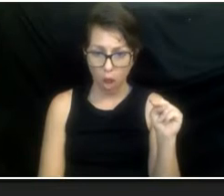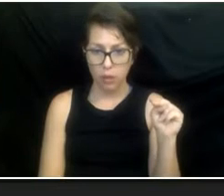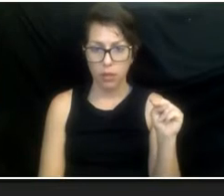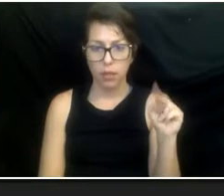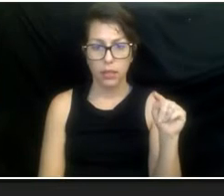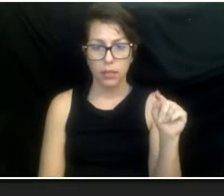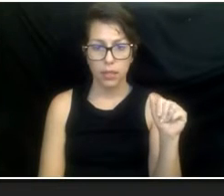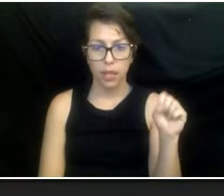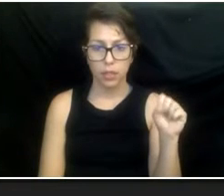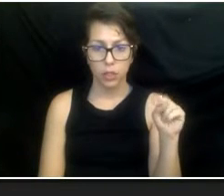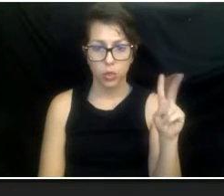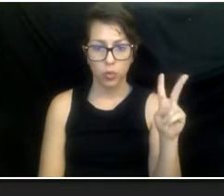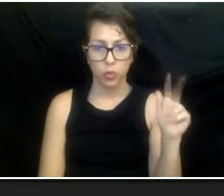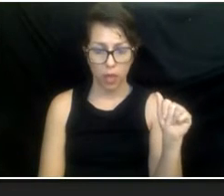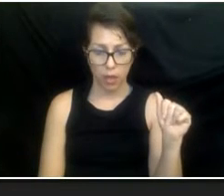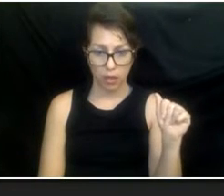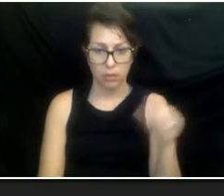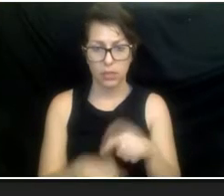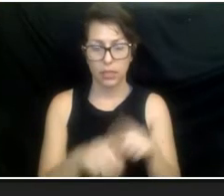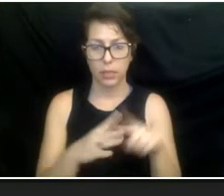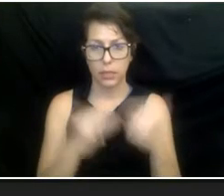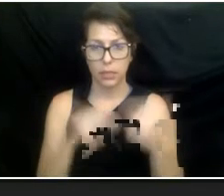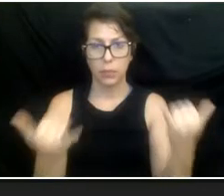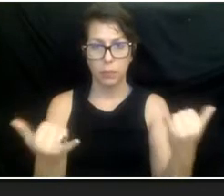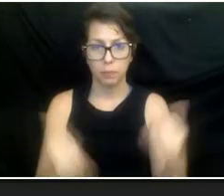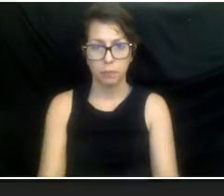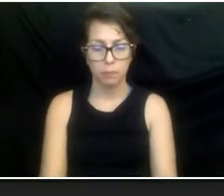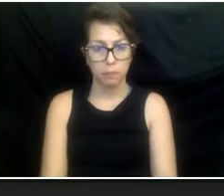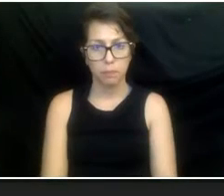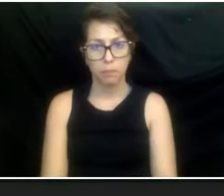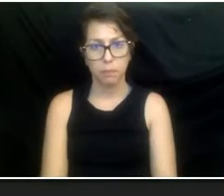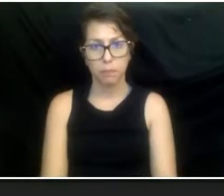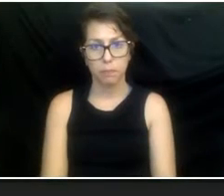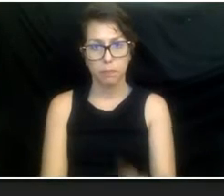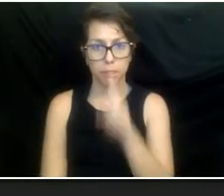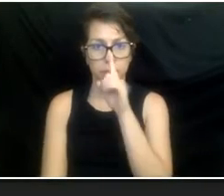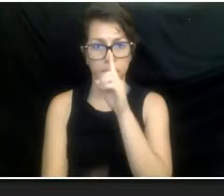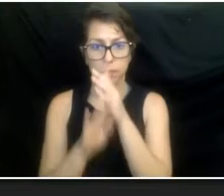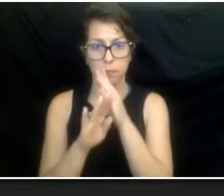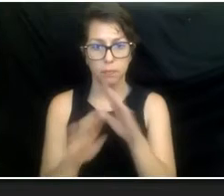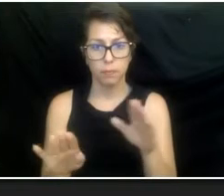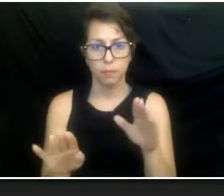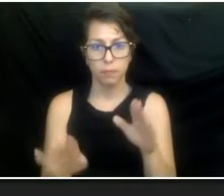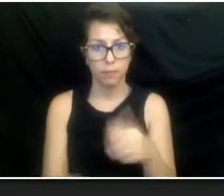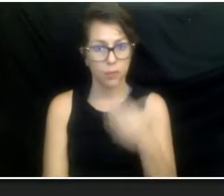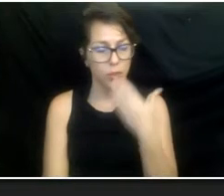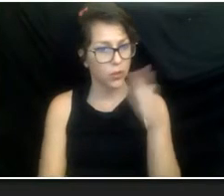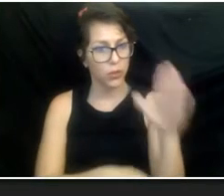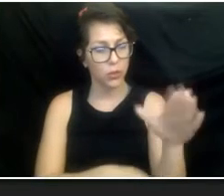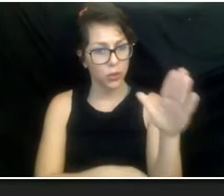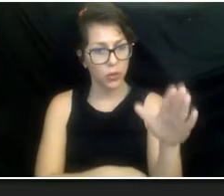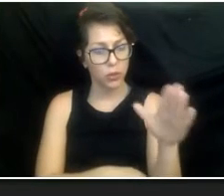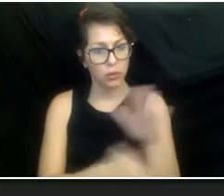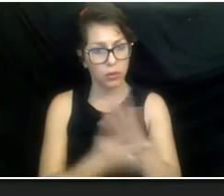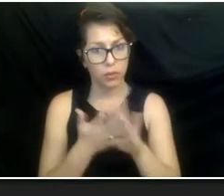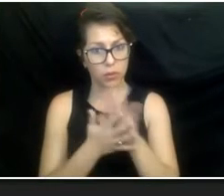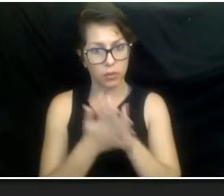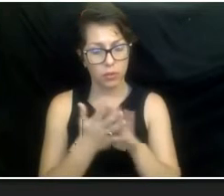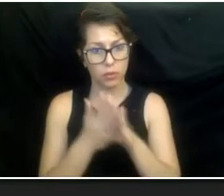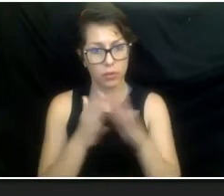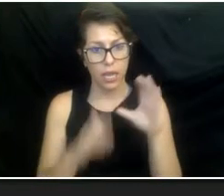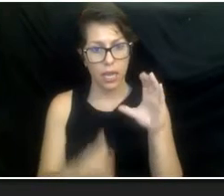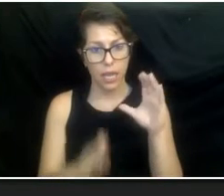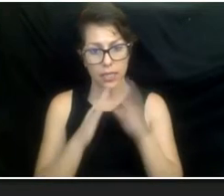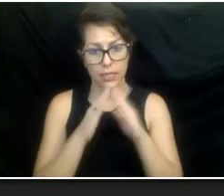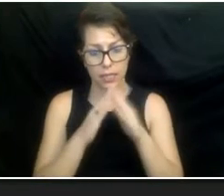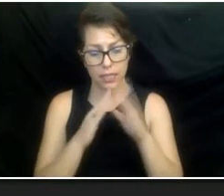tasnova and I'm the manager of our helpline program at womankind formerly New York asan Women's Center we are